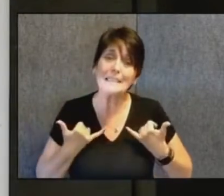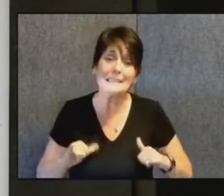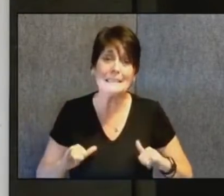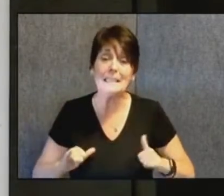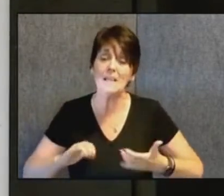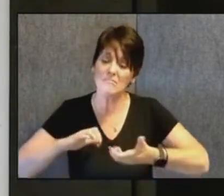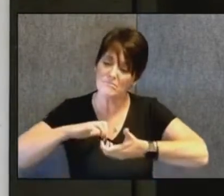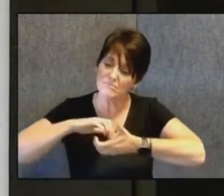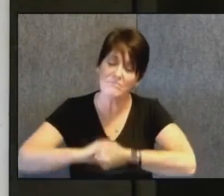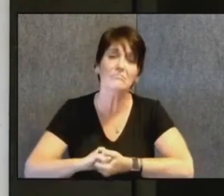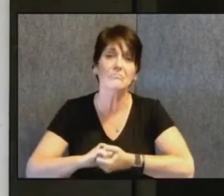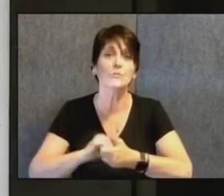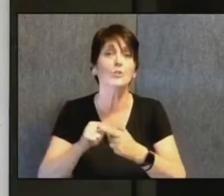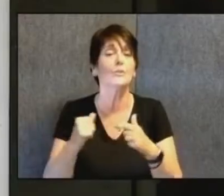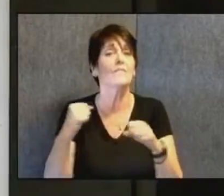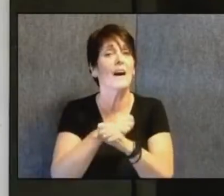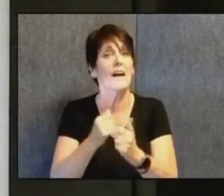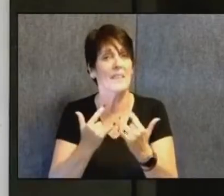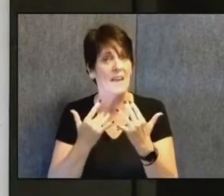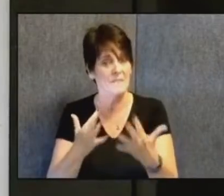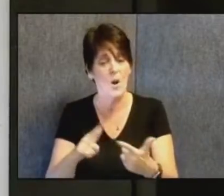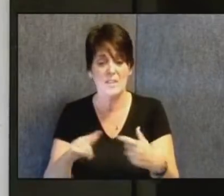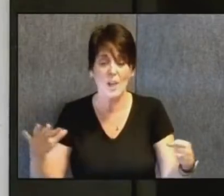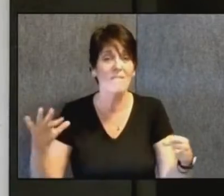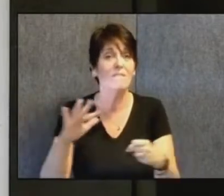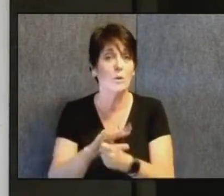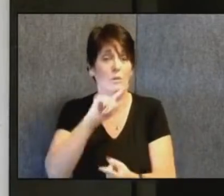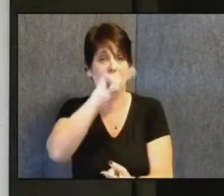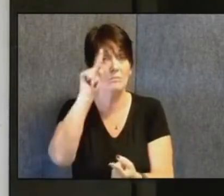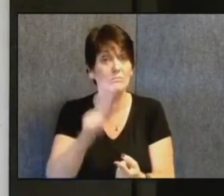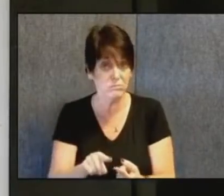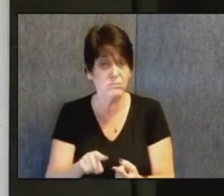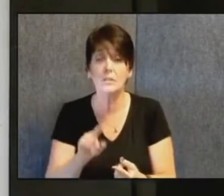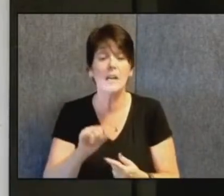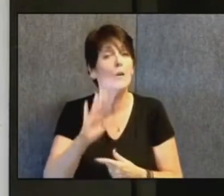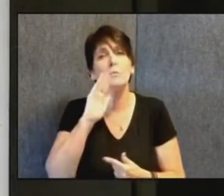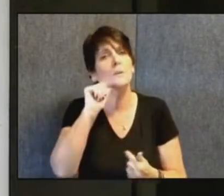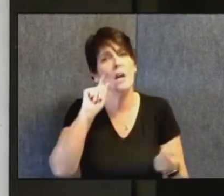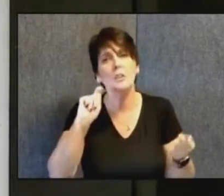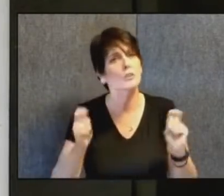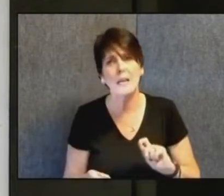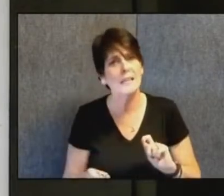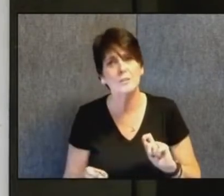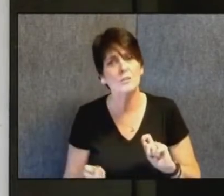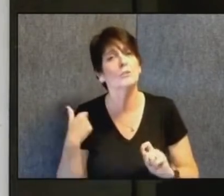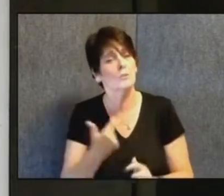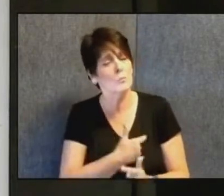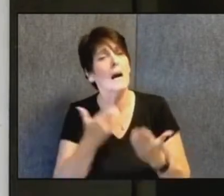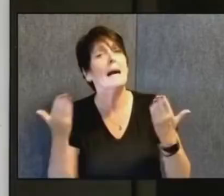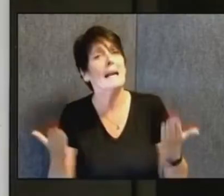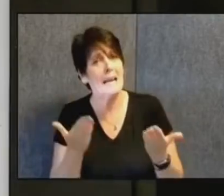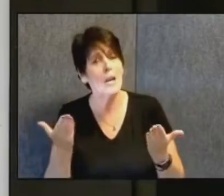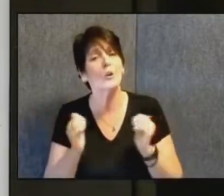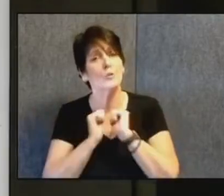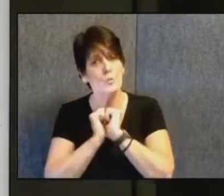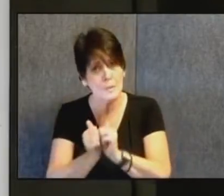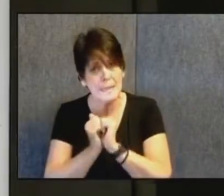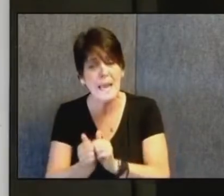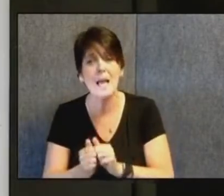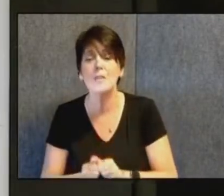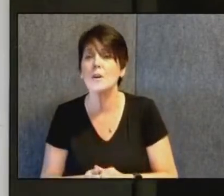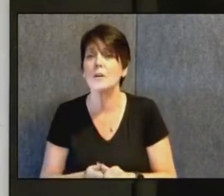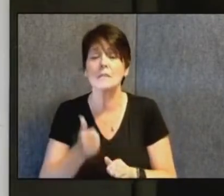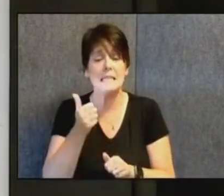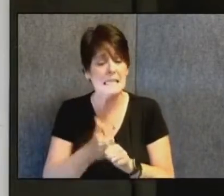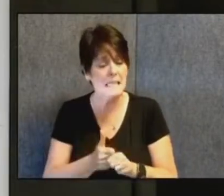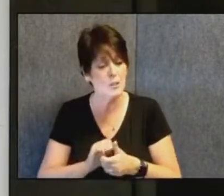side by side in this fire to see it to its full mitigation. And that will not change. We're here together, lockstep,